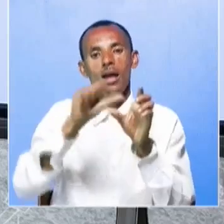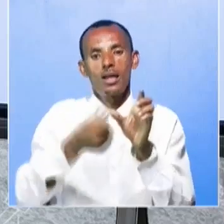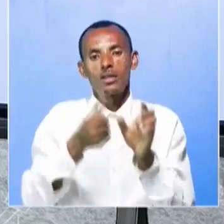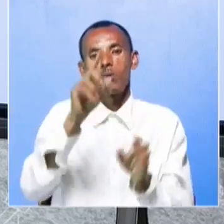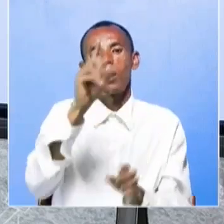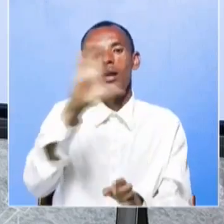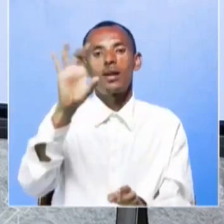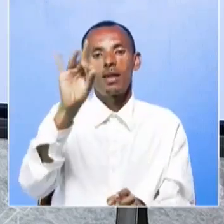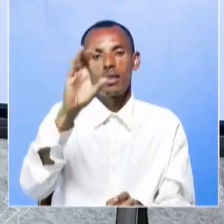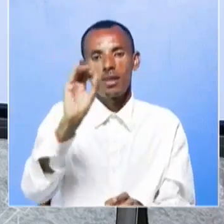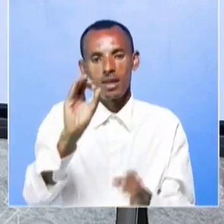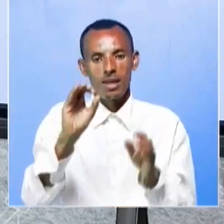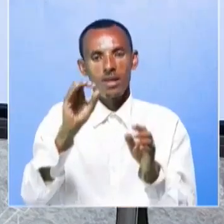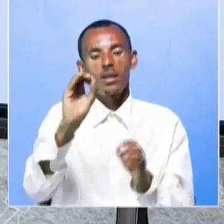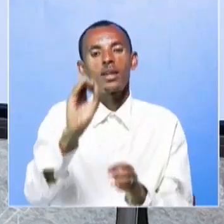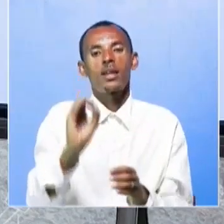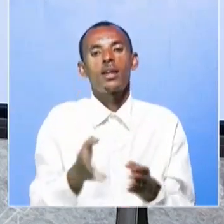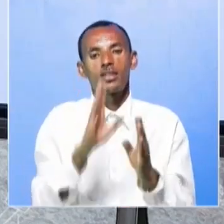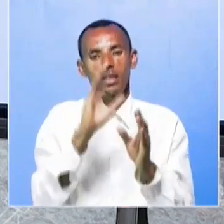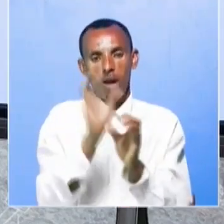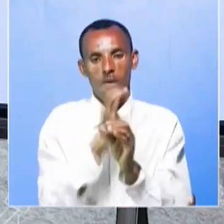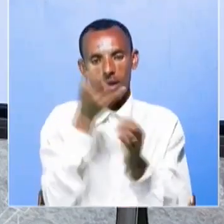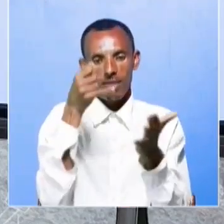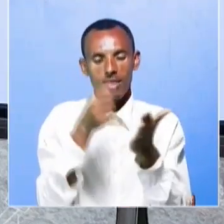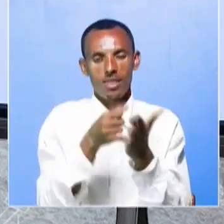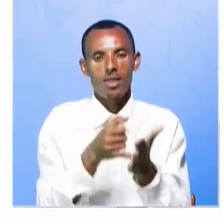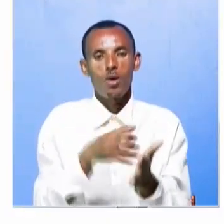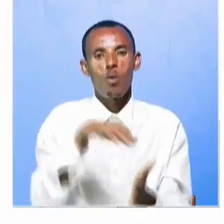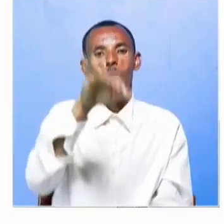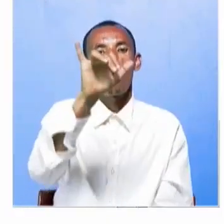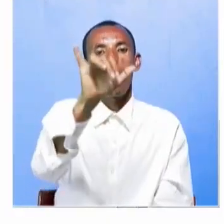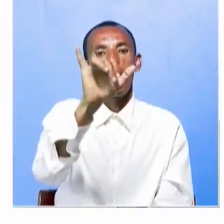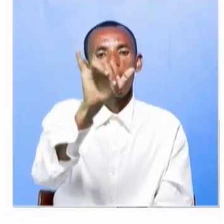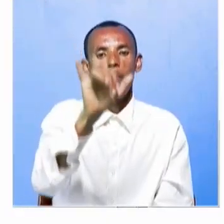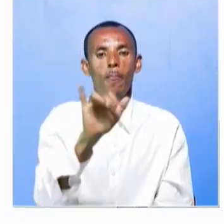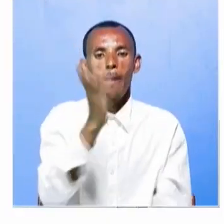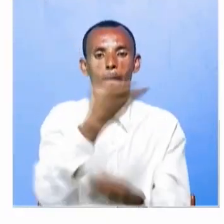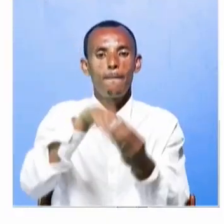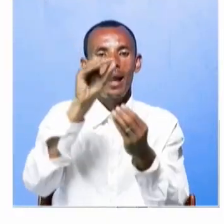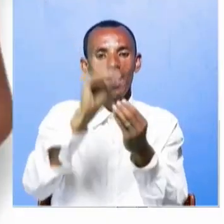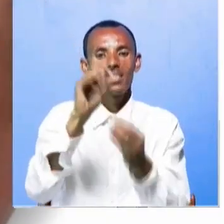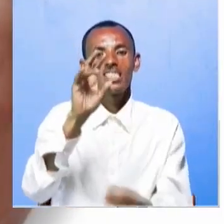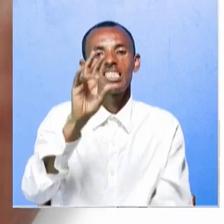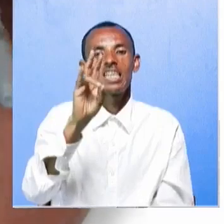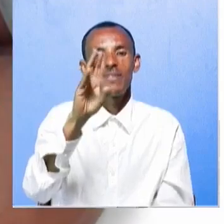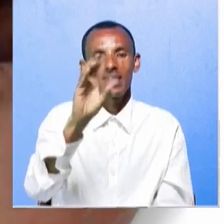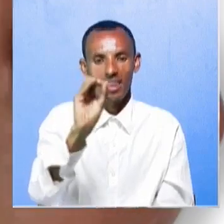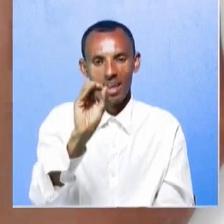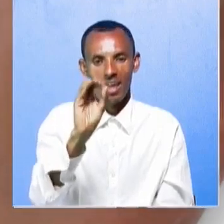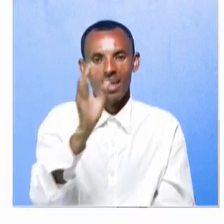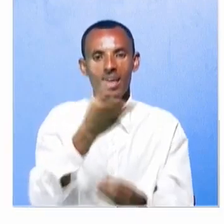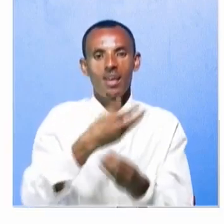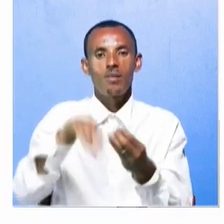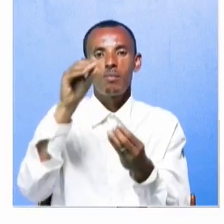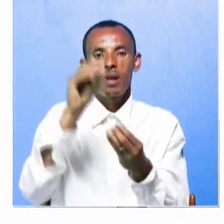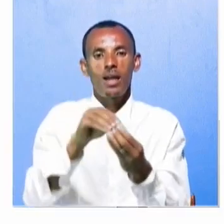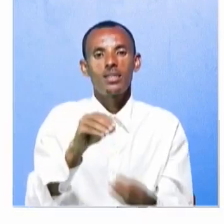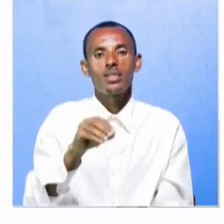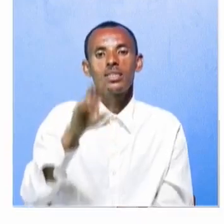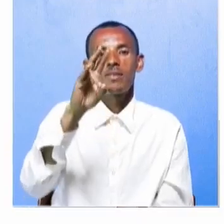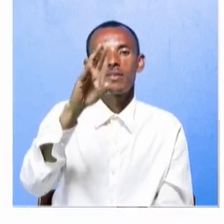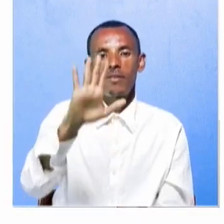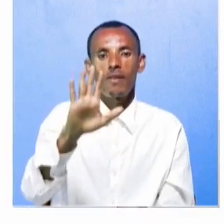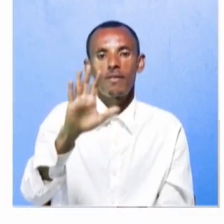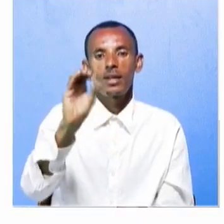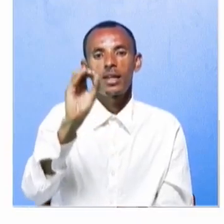degree, so let's calculate it. Y plus 70 degree plus 75